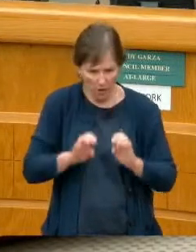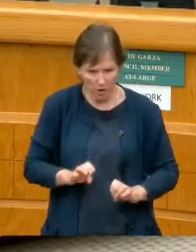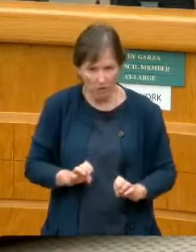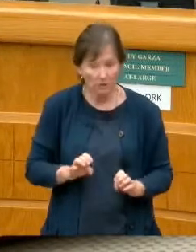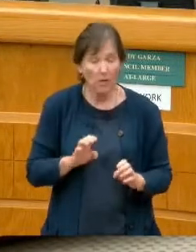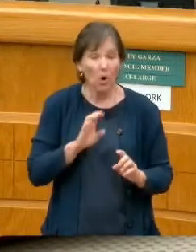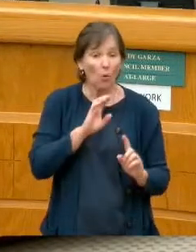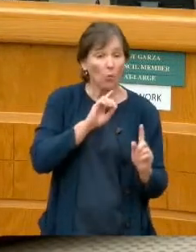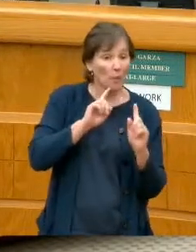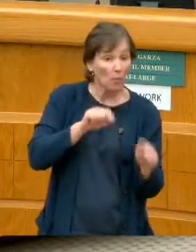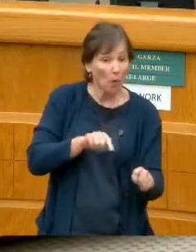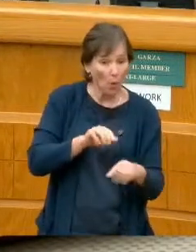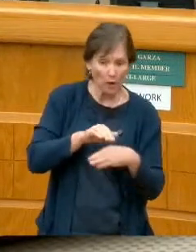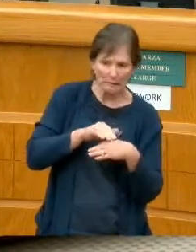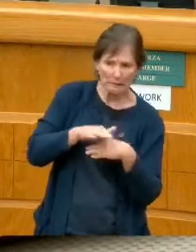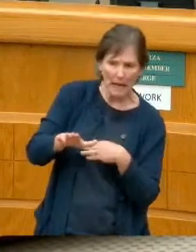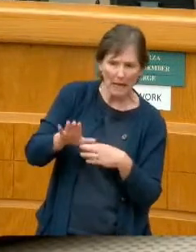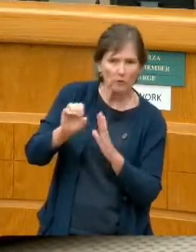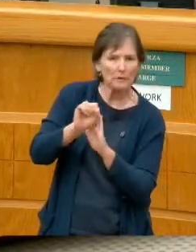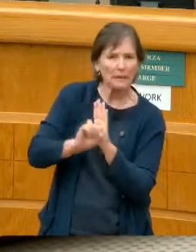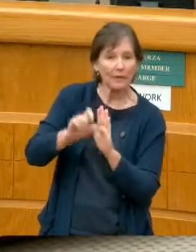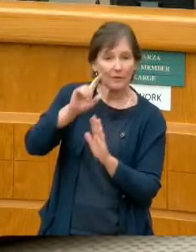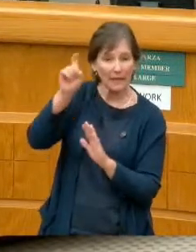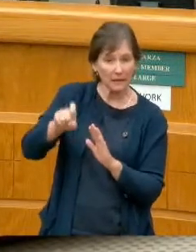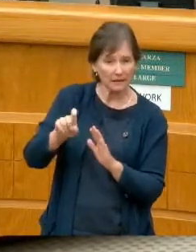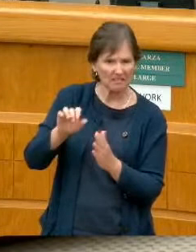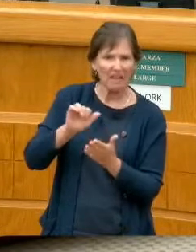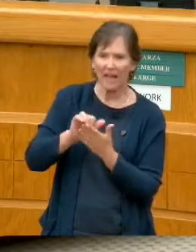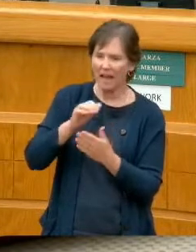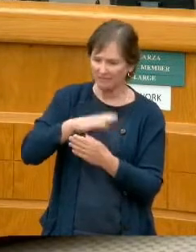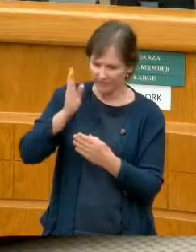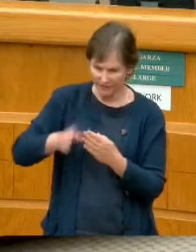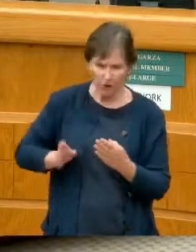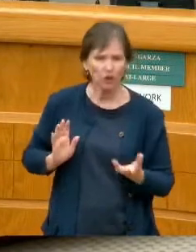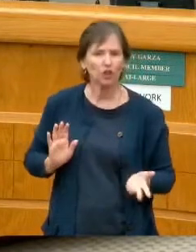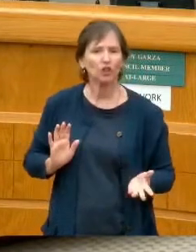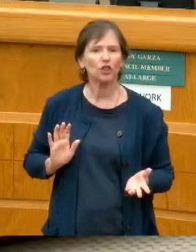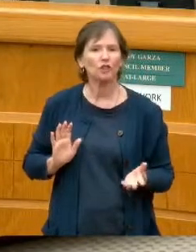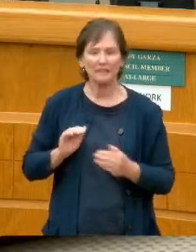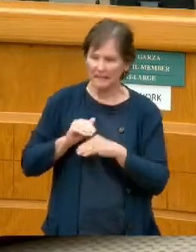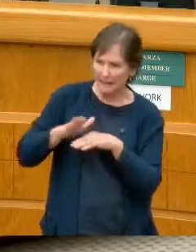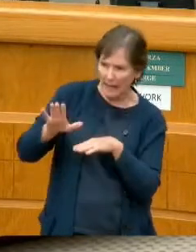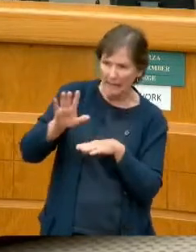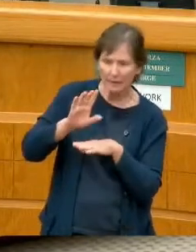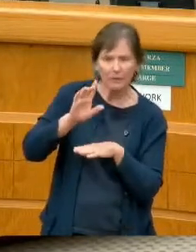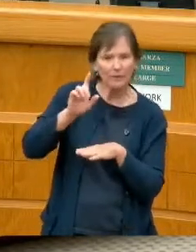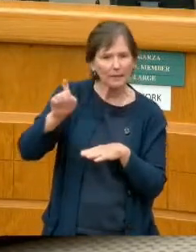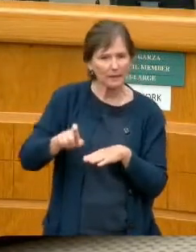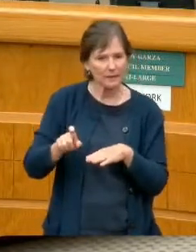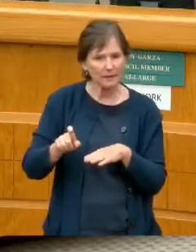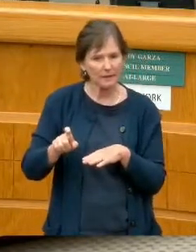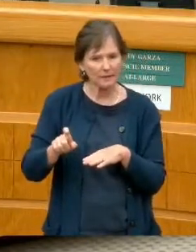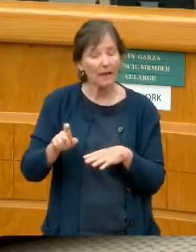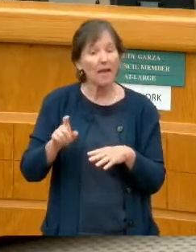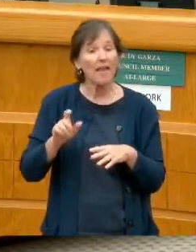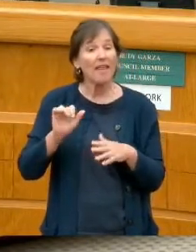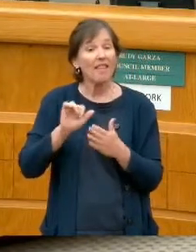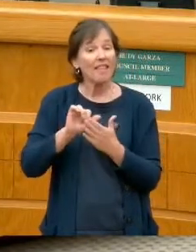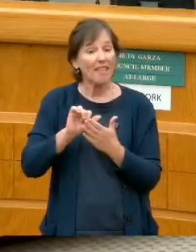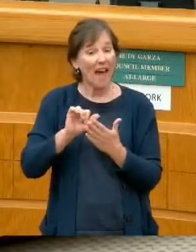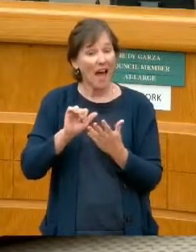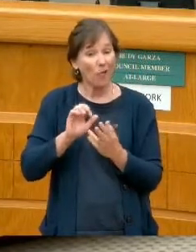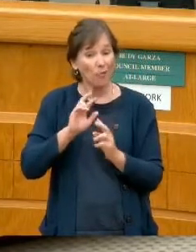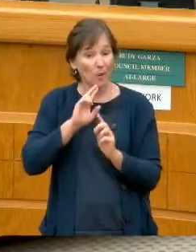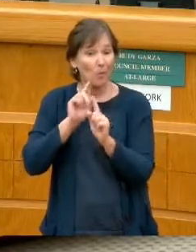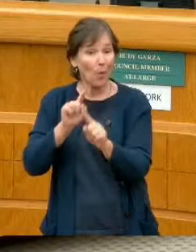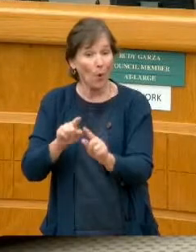Texas. This part is complete. And while that assessment came with a cost estimate and a recommendation whether we